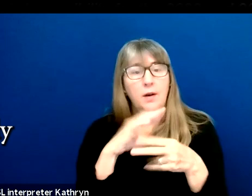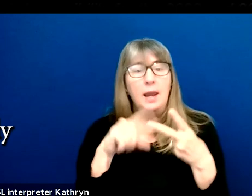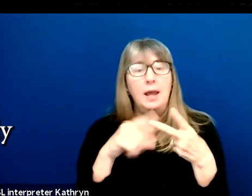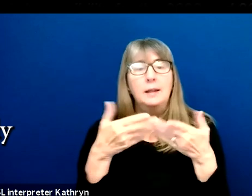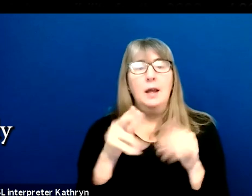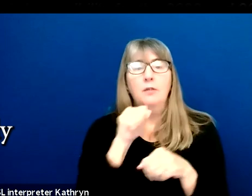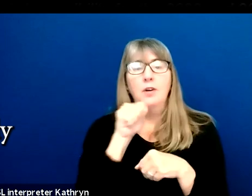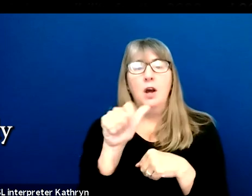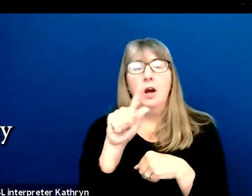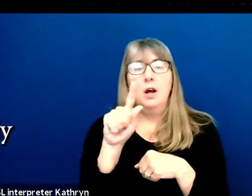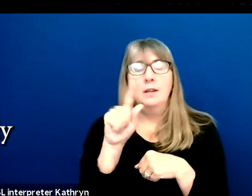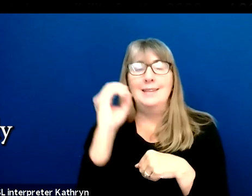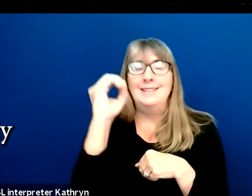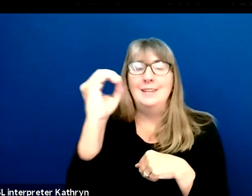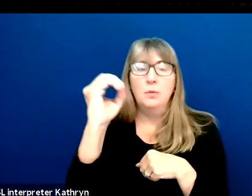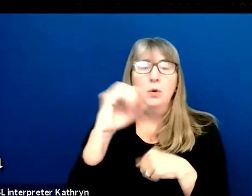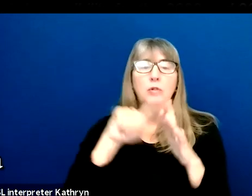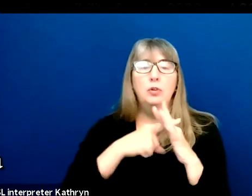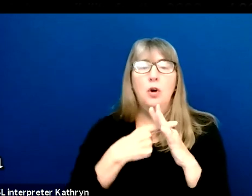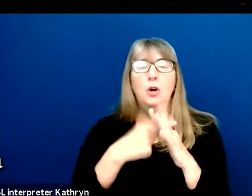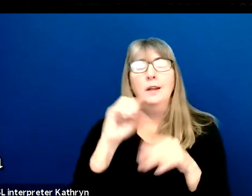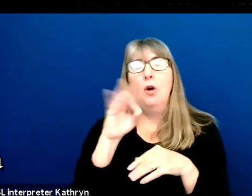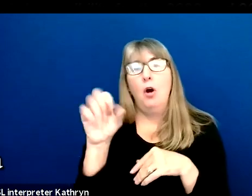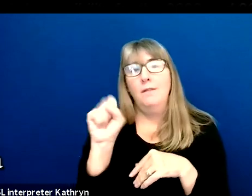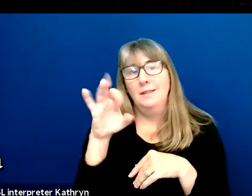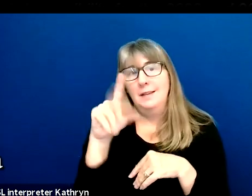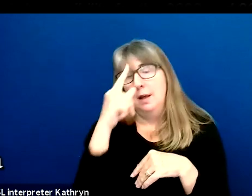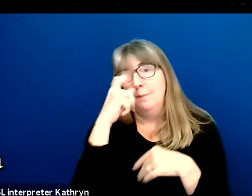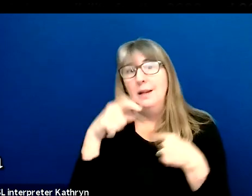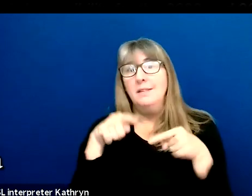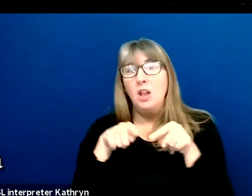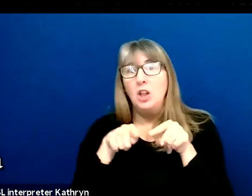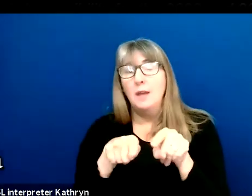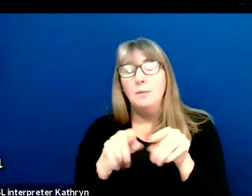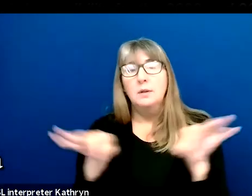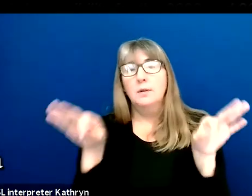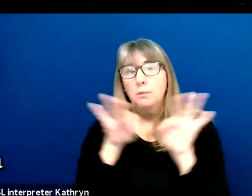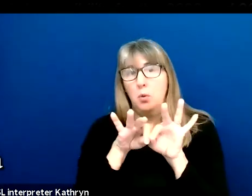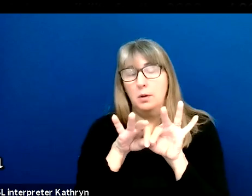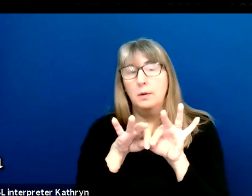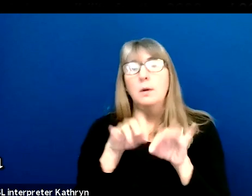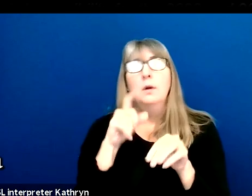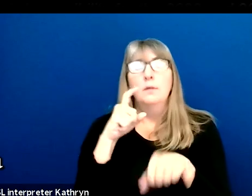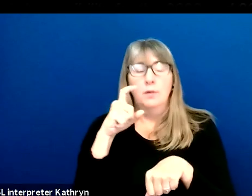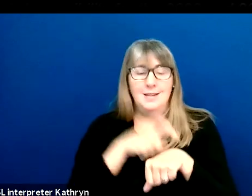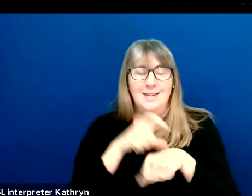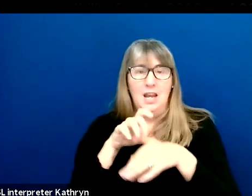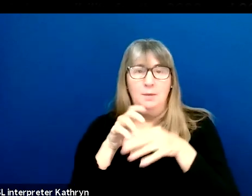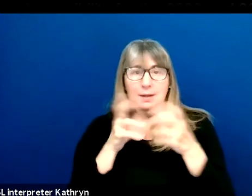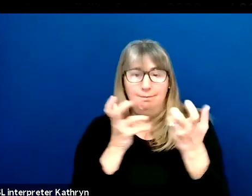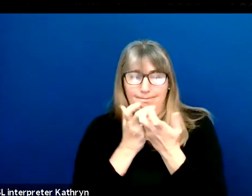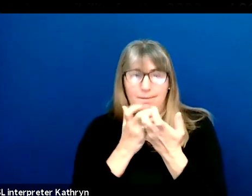that alignment easily within the software, because alignment is so important in terms of truly expressing the data